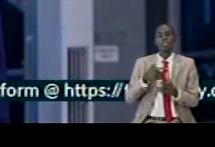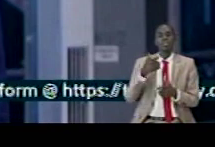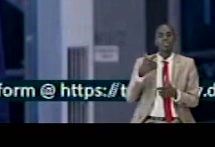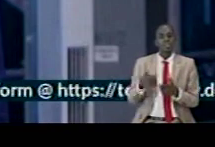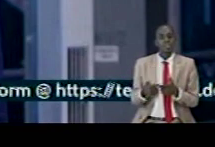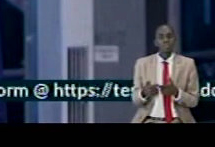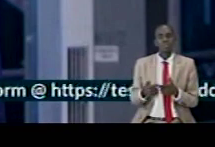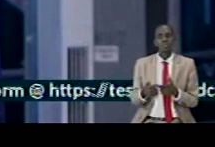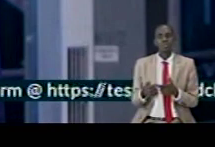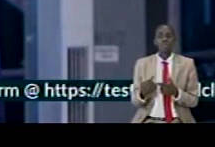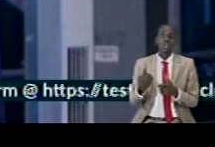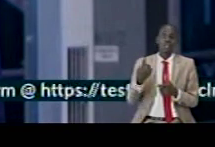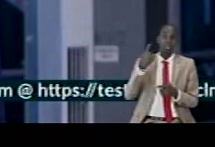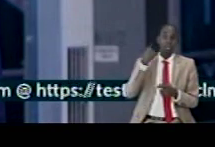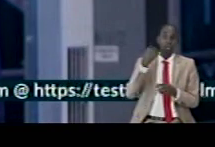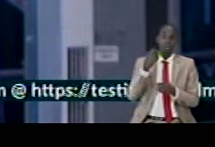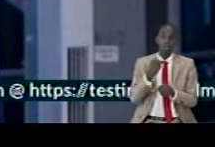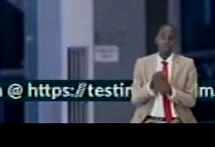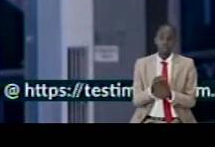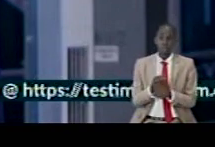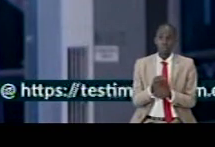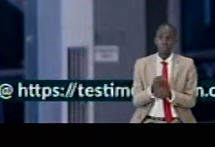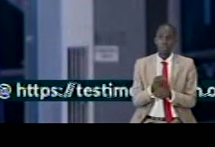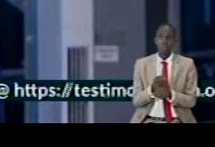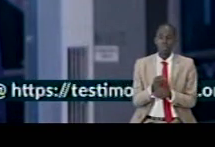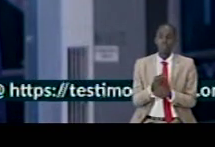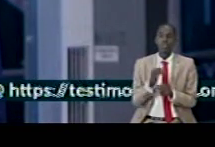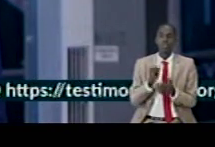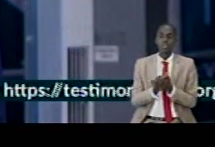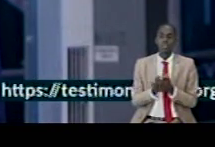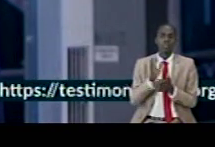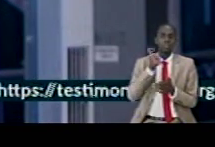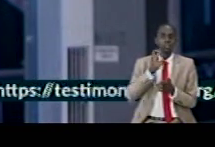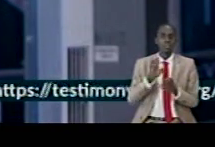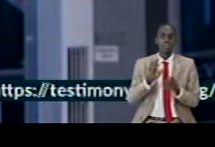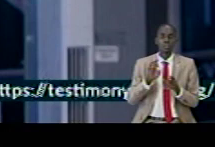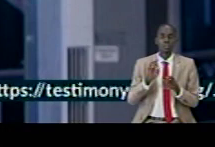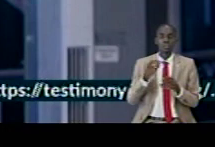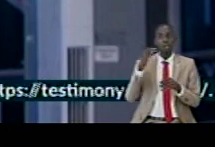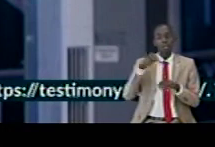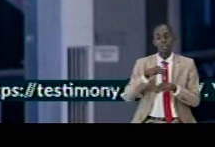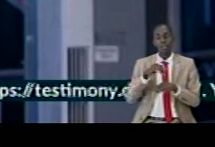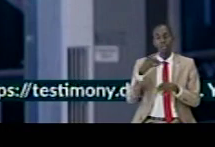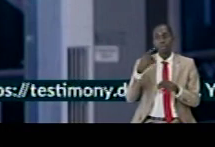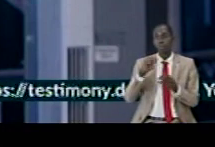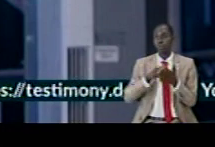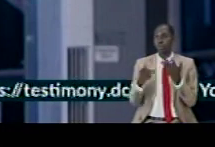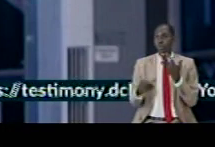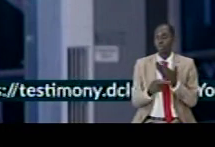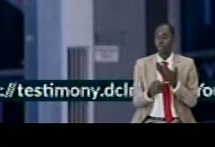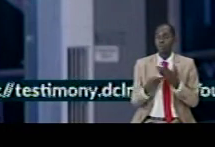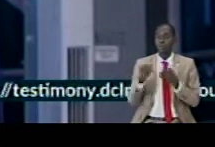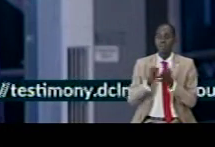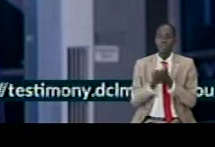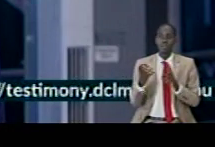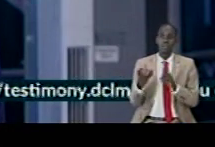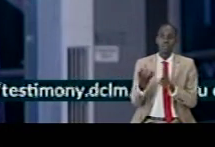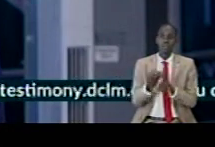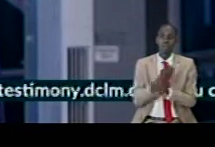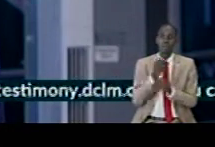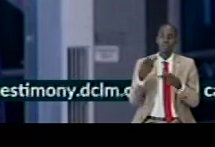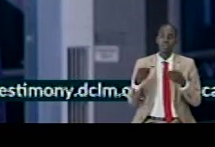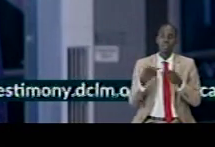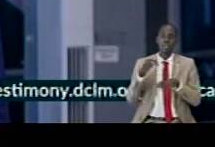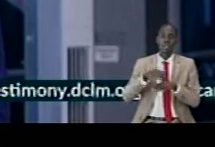last year, November edition, Wonders of the Cross from Calabar, that I attended, and I